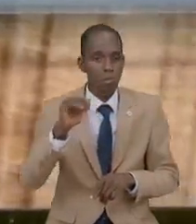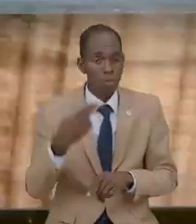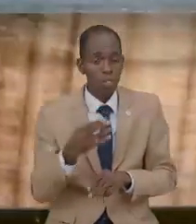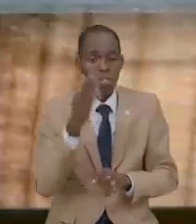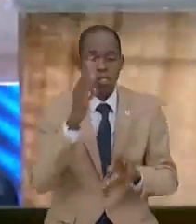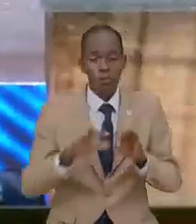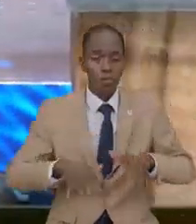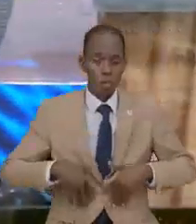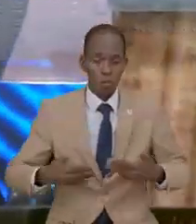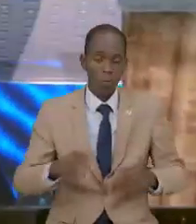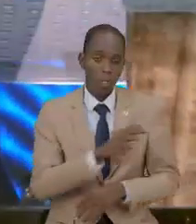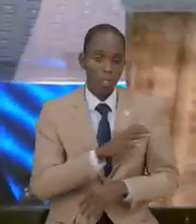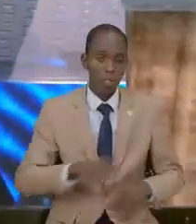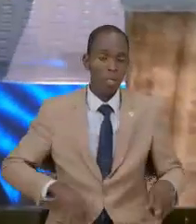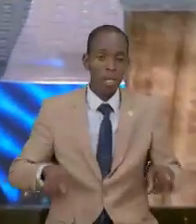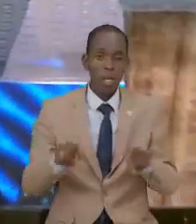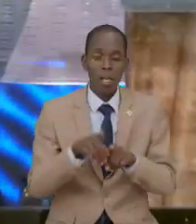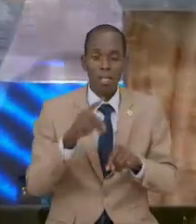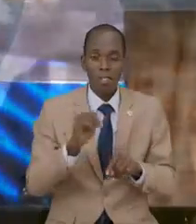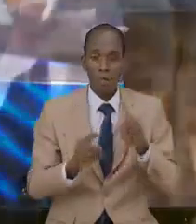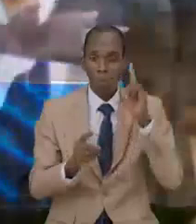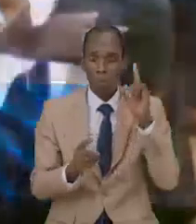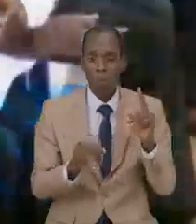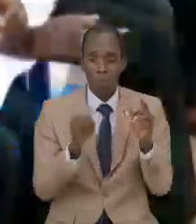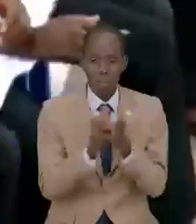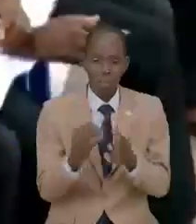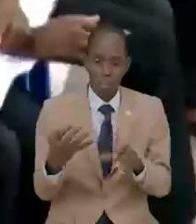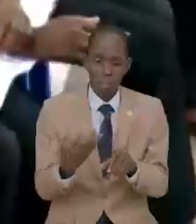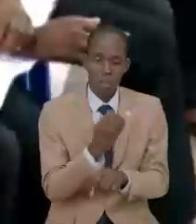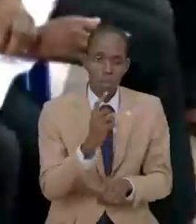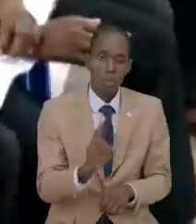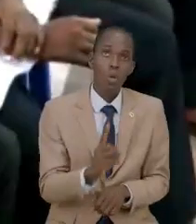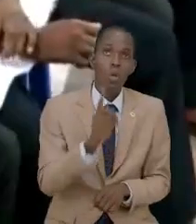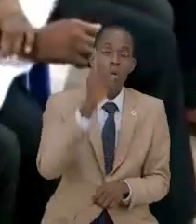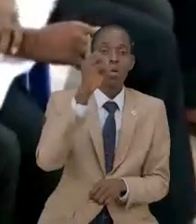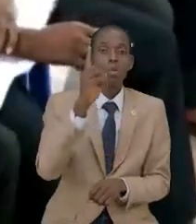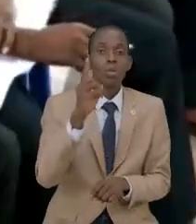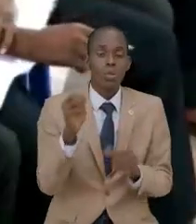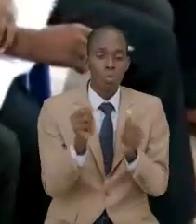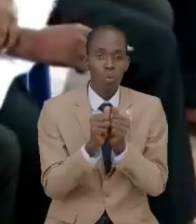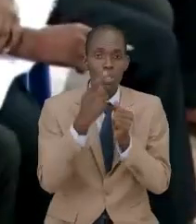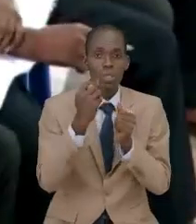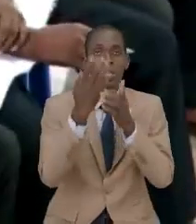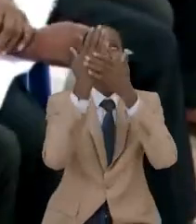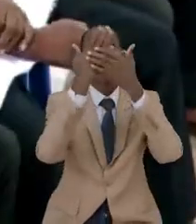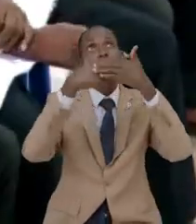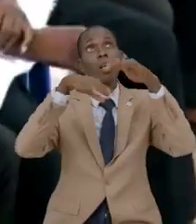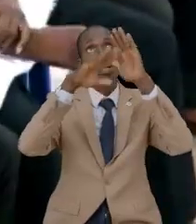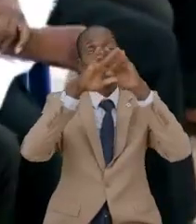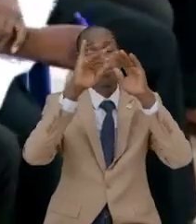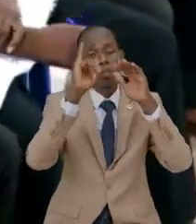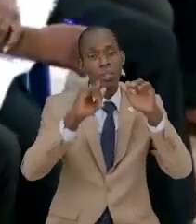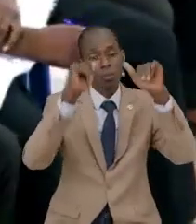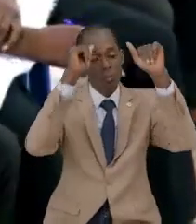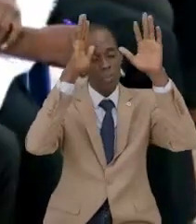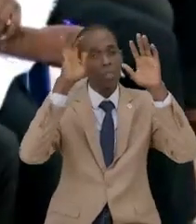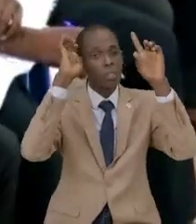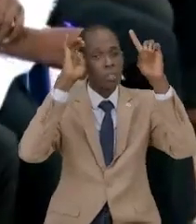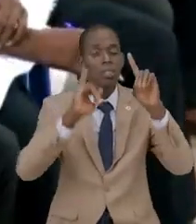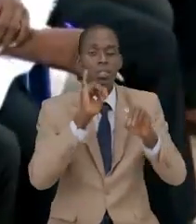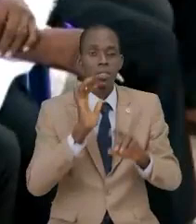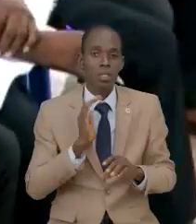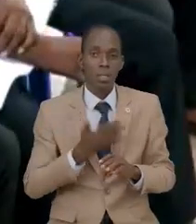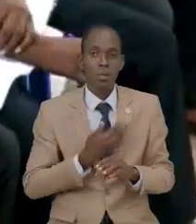Christ as the one that links you up with the Heavenly Father, he is a Redeemer. He's done